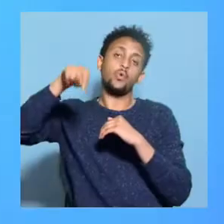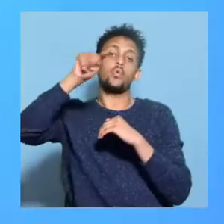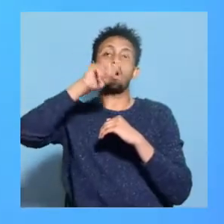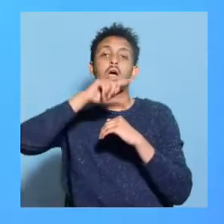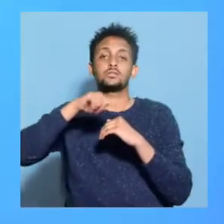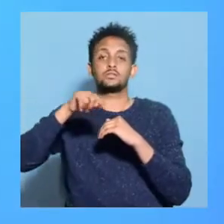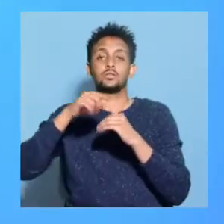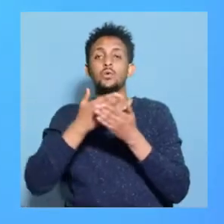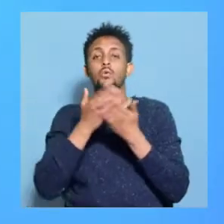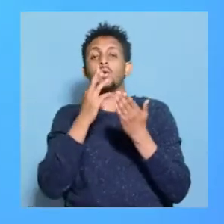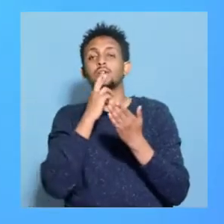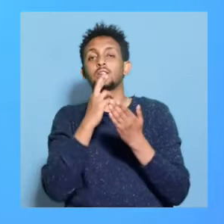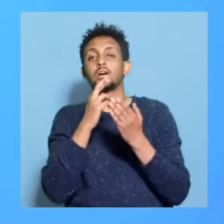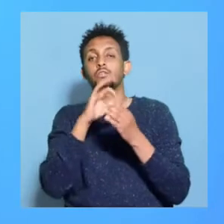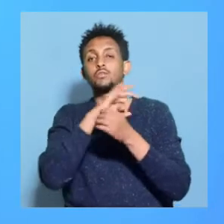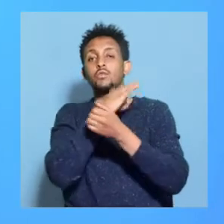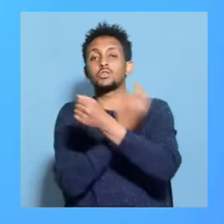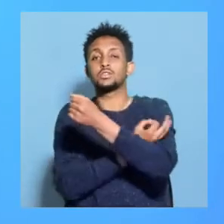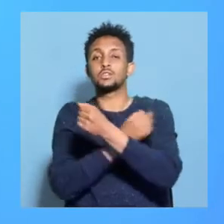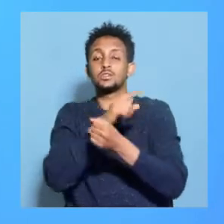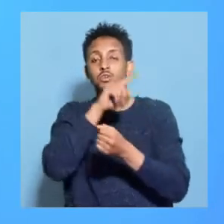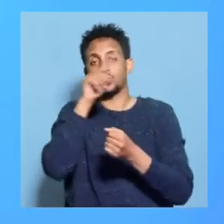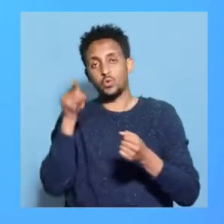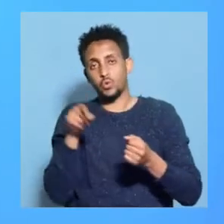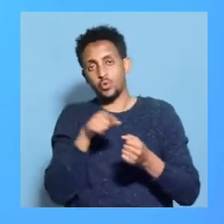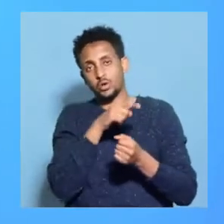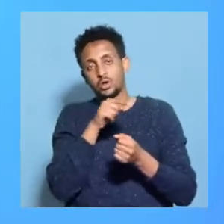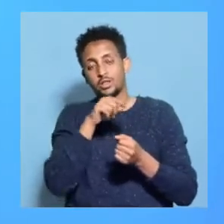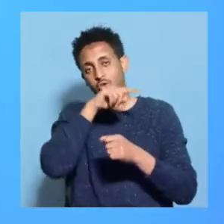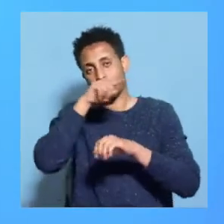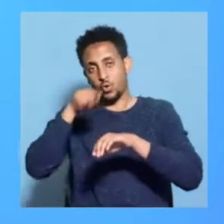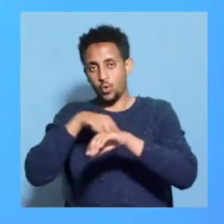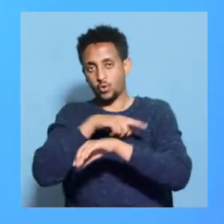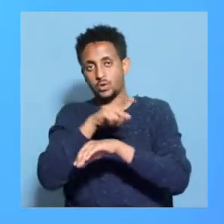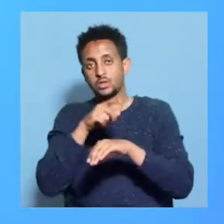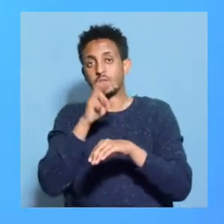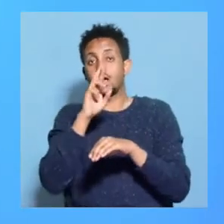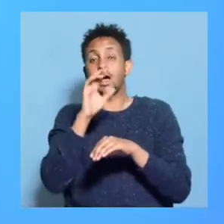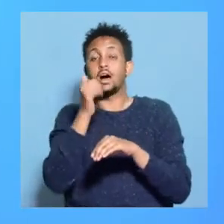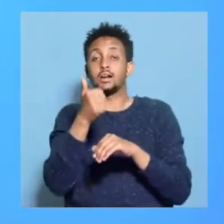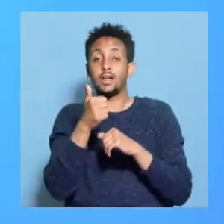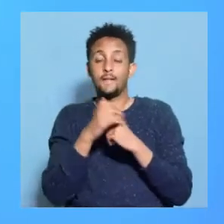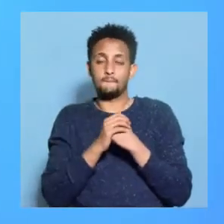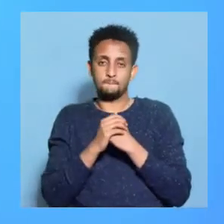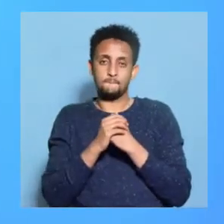anti-clockwise. What are the forces acting clockwise? Like a clock. RA